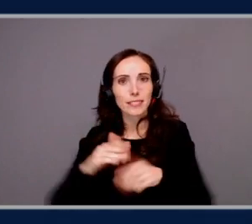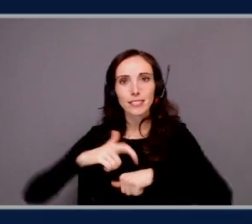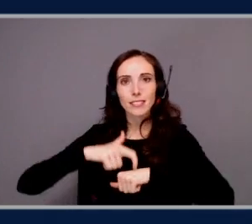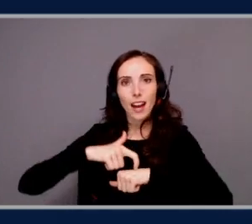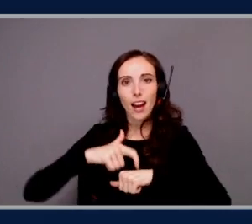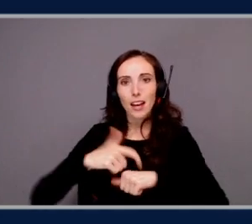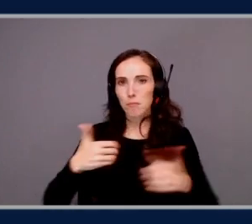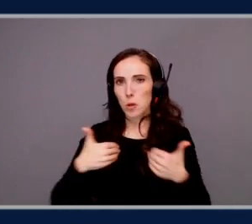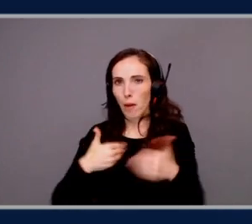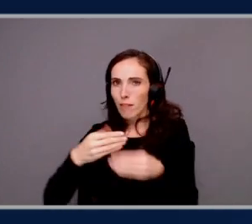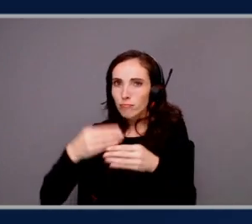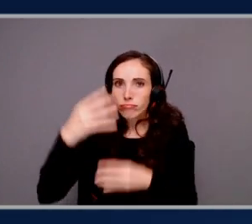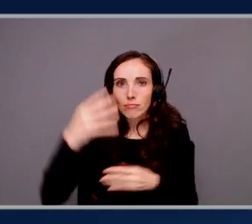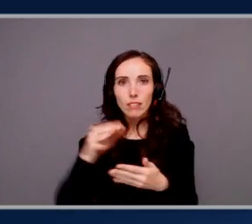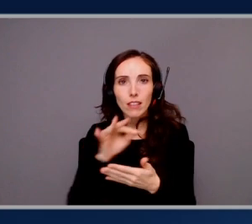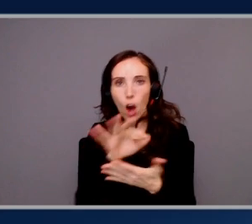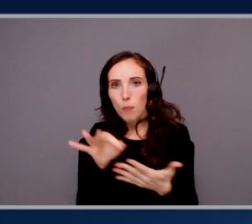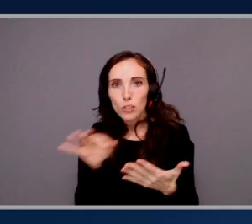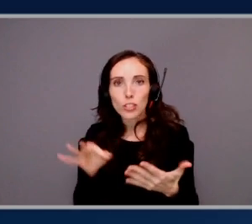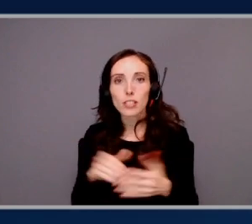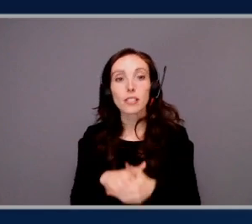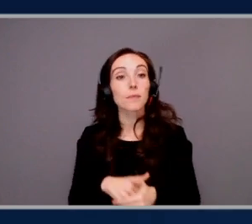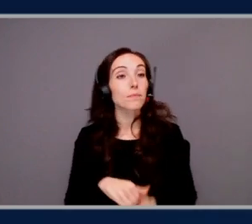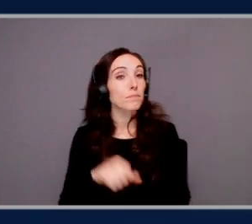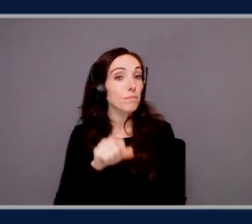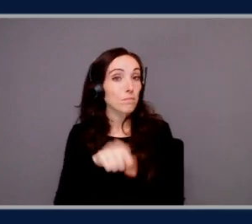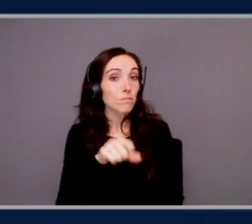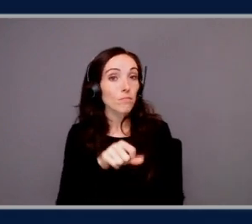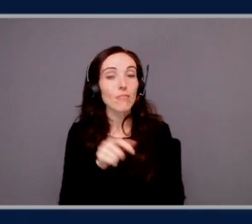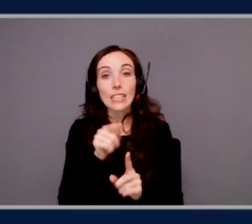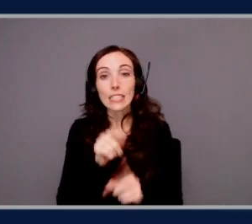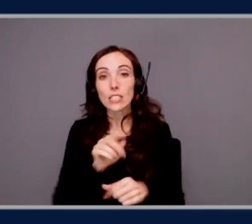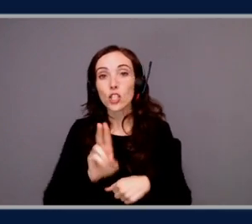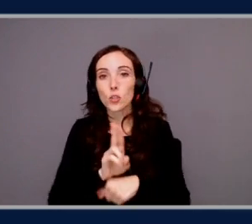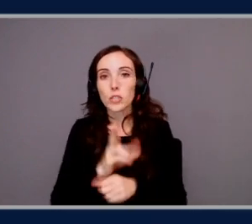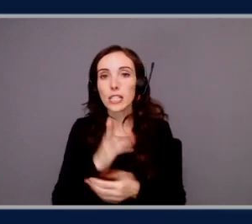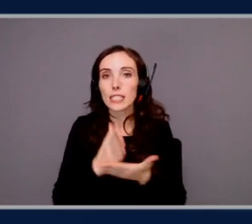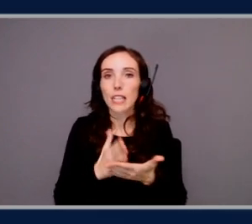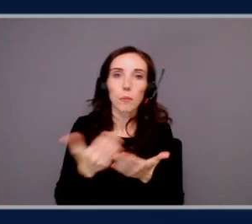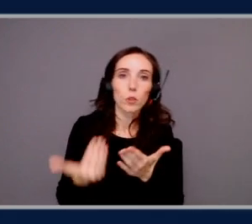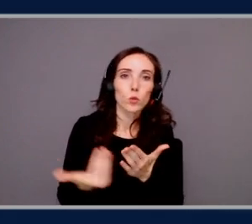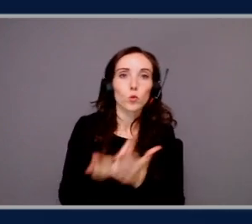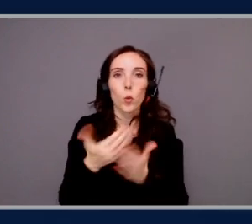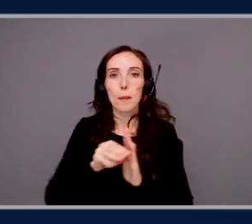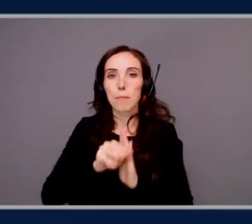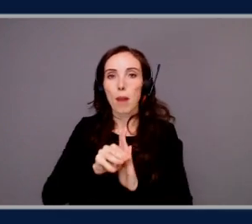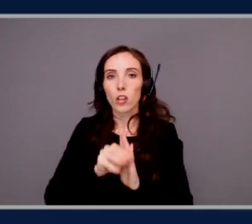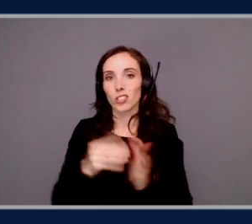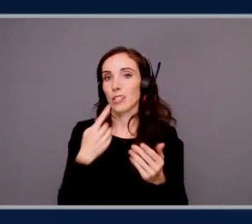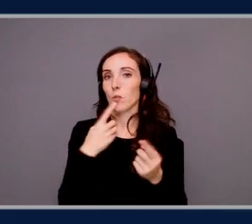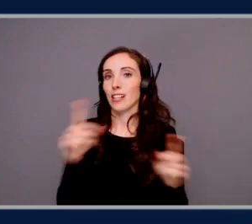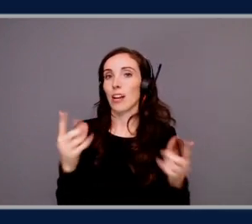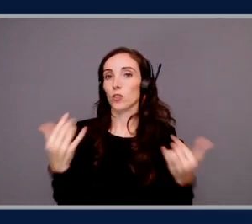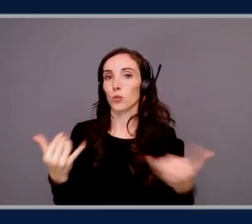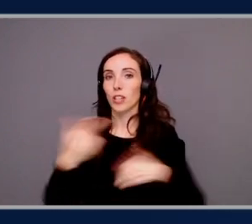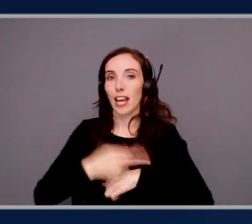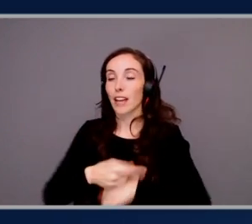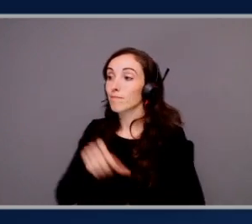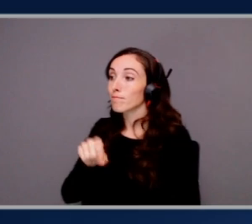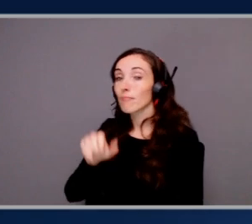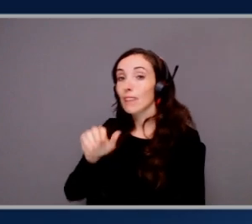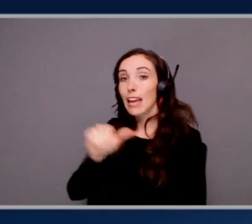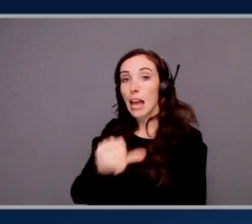here. Right. Go ahead. And this is using some of the newer models that were announced today. Yes, Amazon Nova, right?